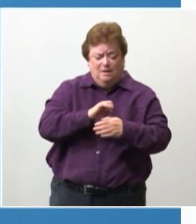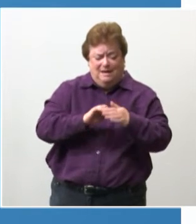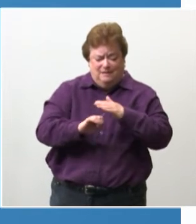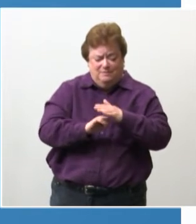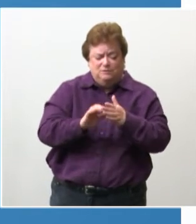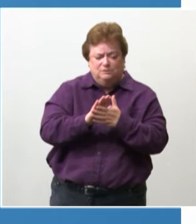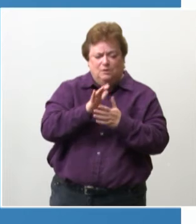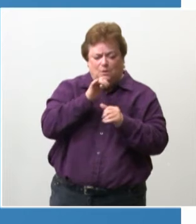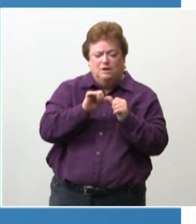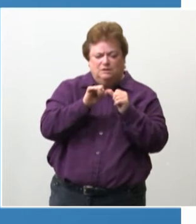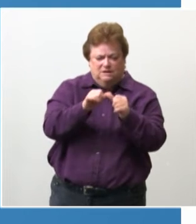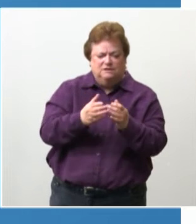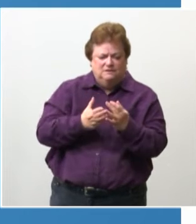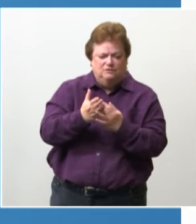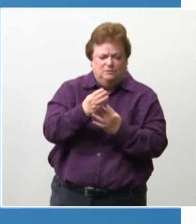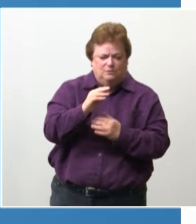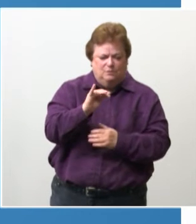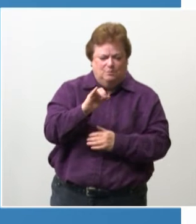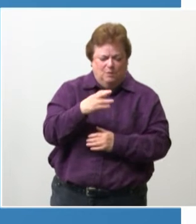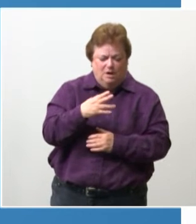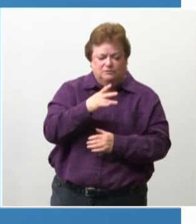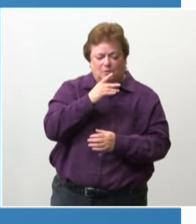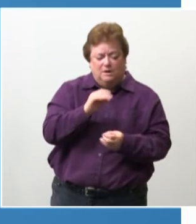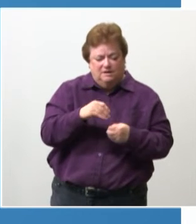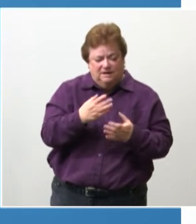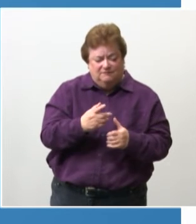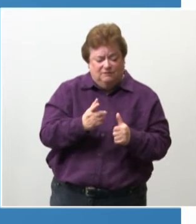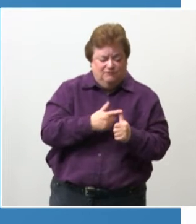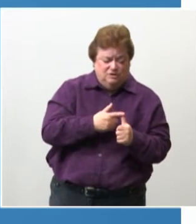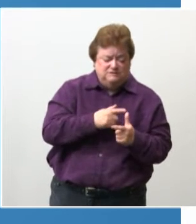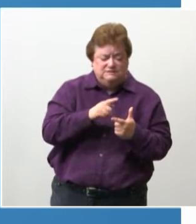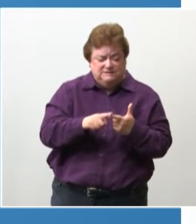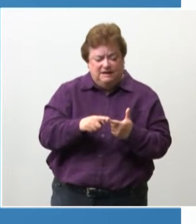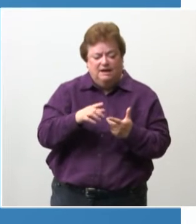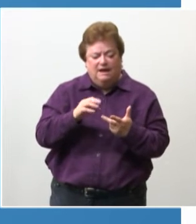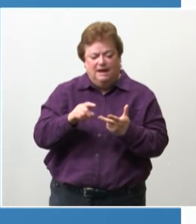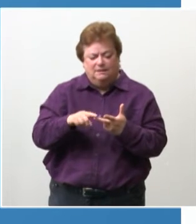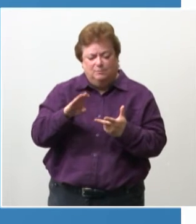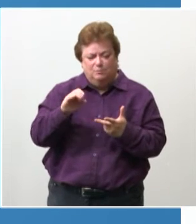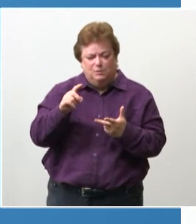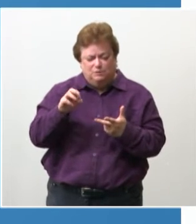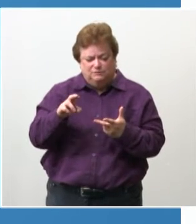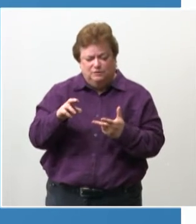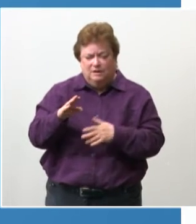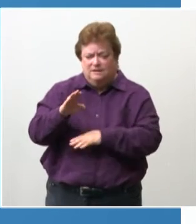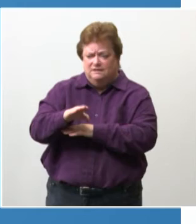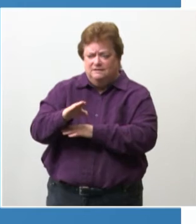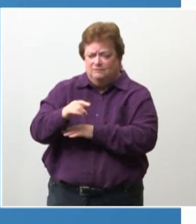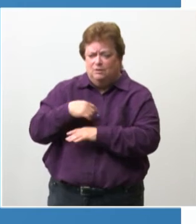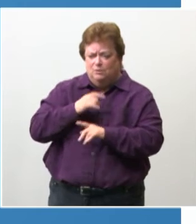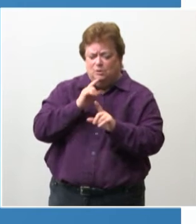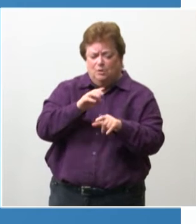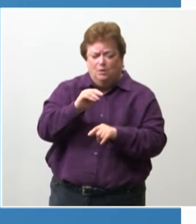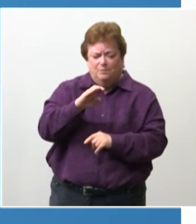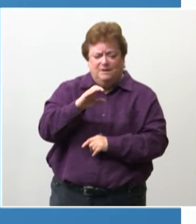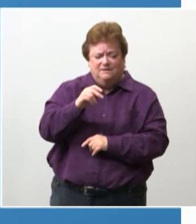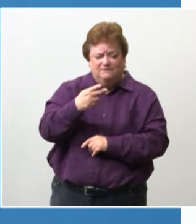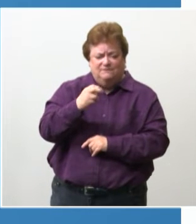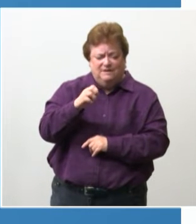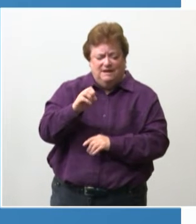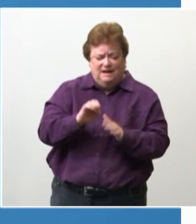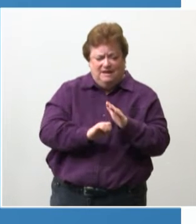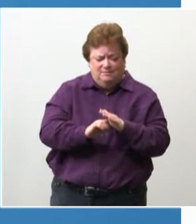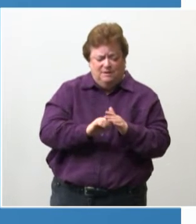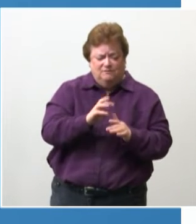March. All clinics offer first and second doses and boosters. This afternoon we'll be at McPhee Elementary from